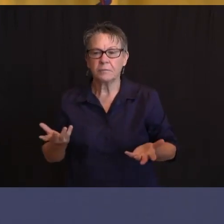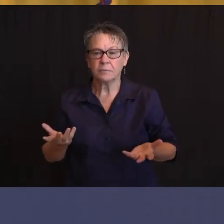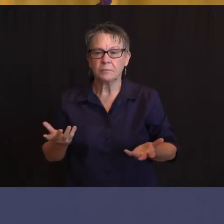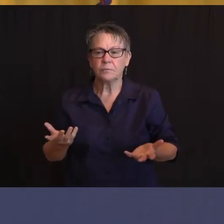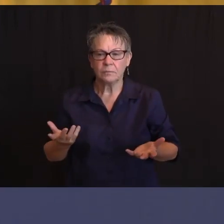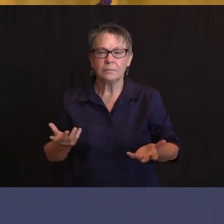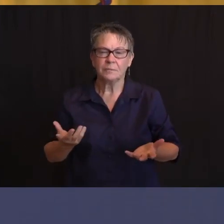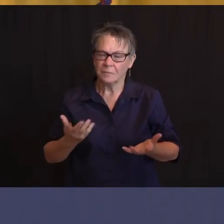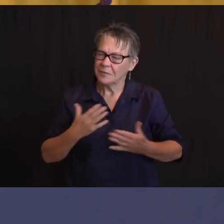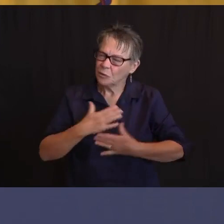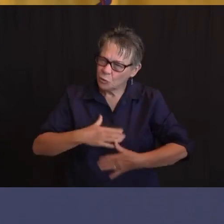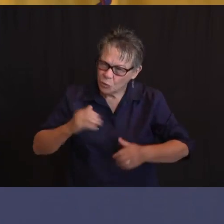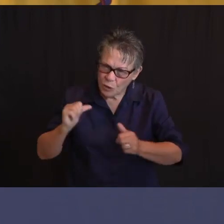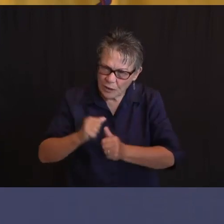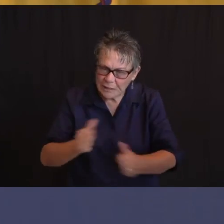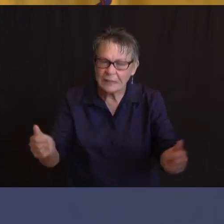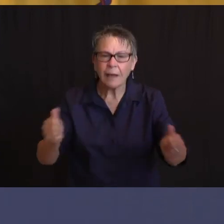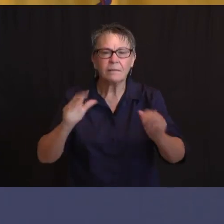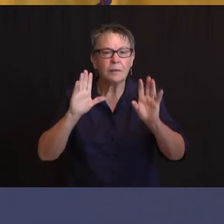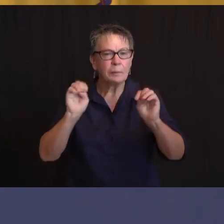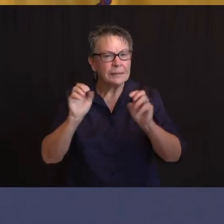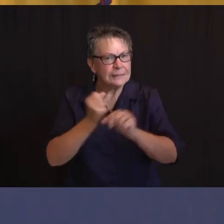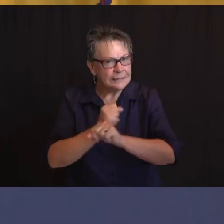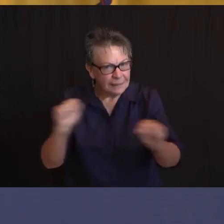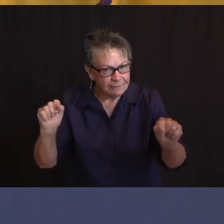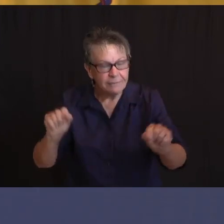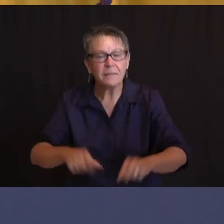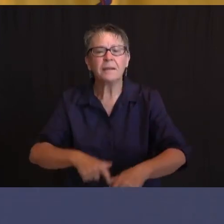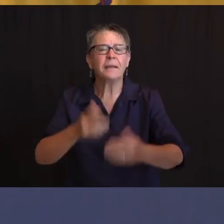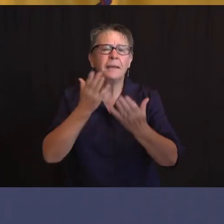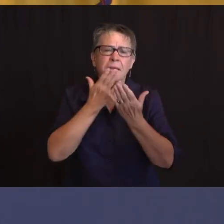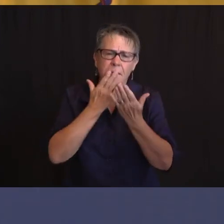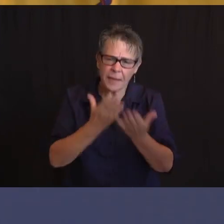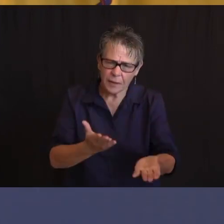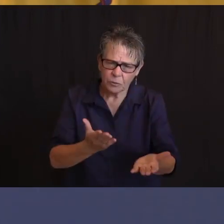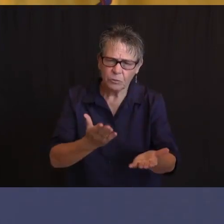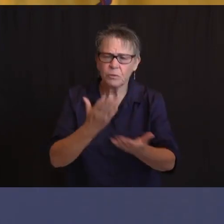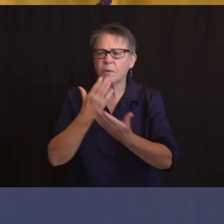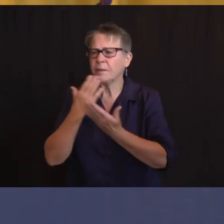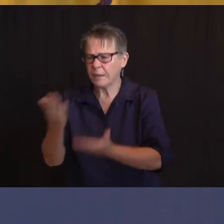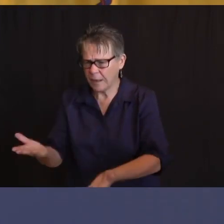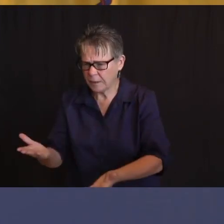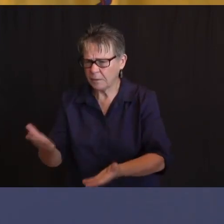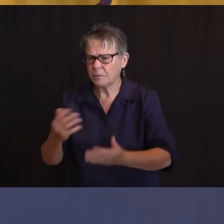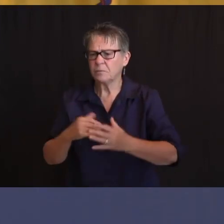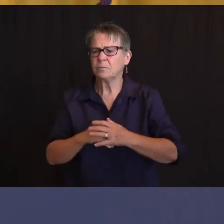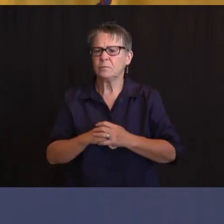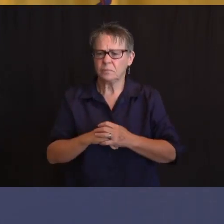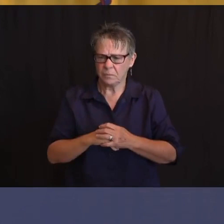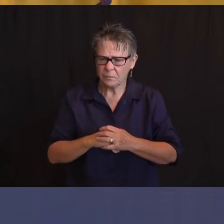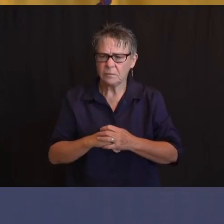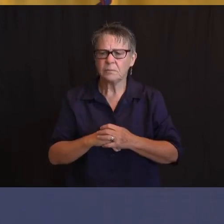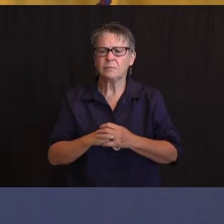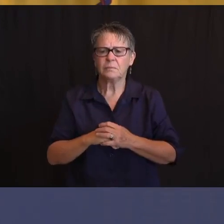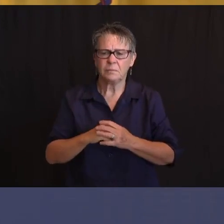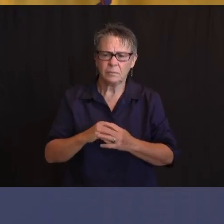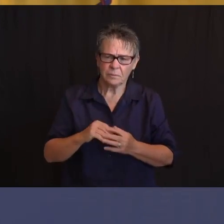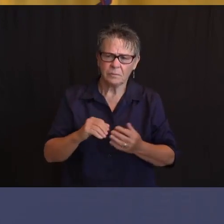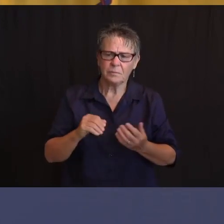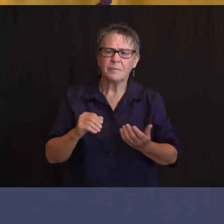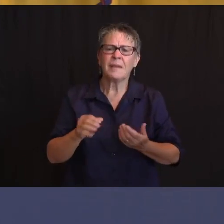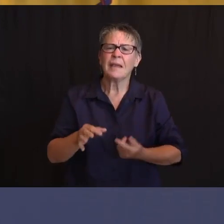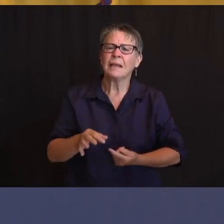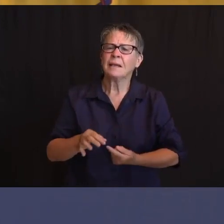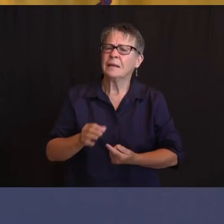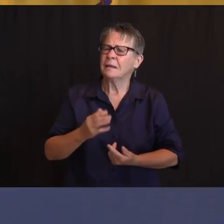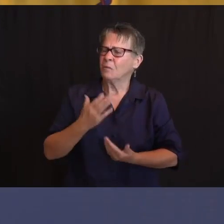Thank you for everything you've done. And I want to conclude by thanking especially the First Lady of the great state of New Jersey. Celebrated our 26th anniversary